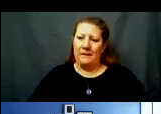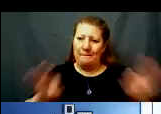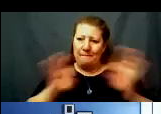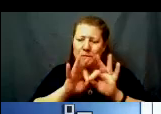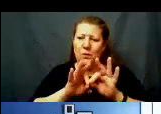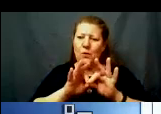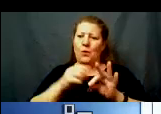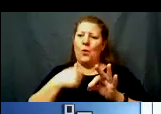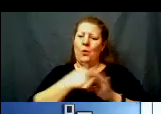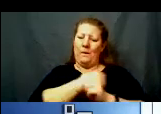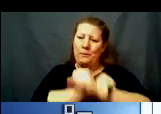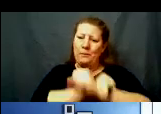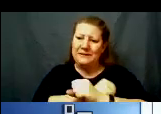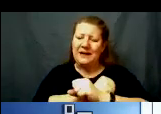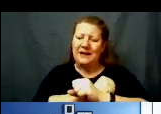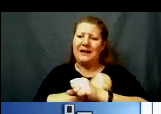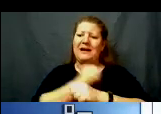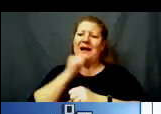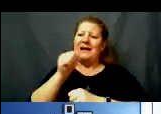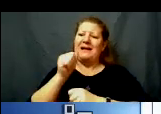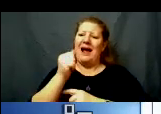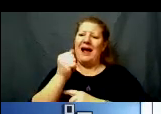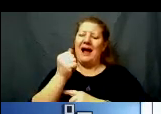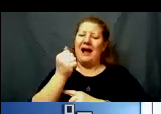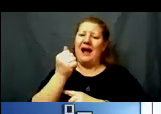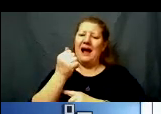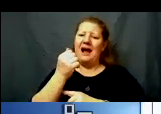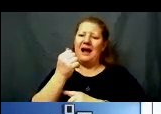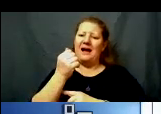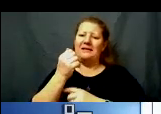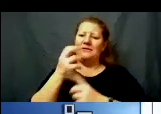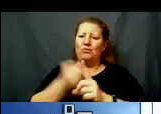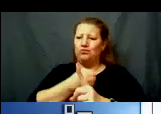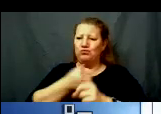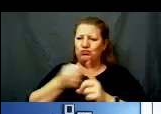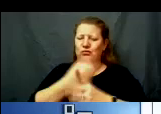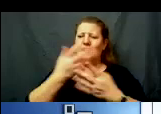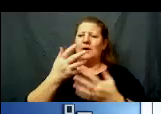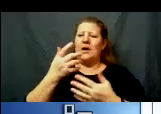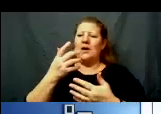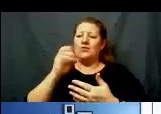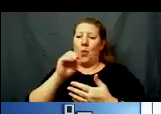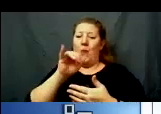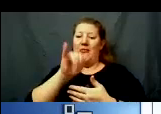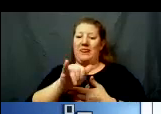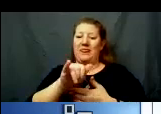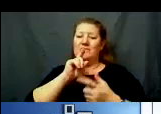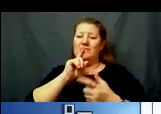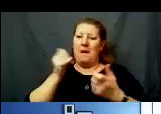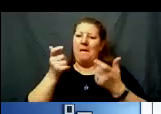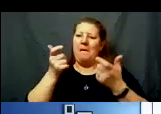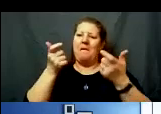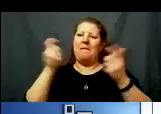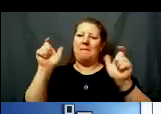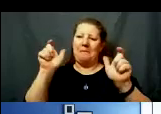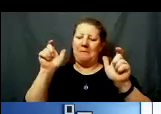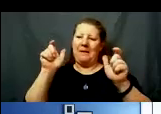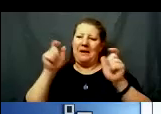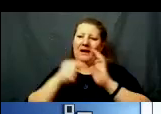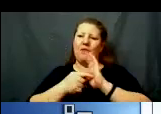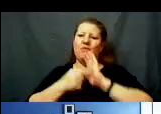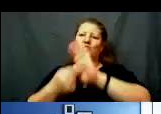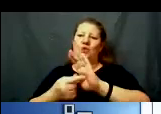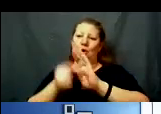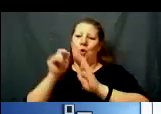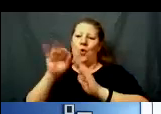protectors, not necessarily protesters. And this is an amazing, humongous gathering of indigenous nations that we've not